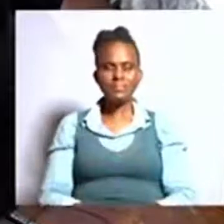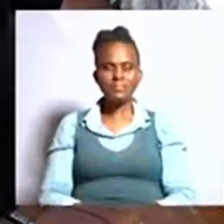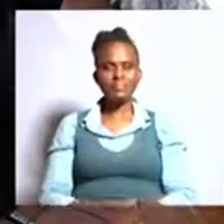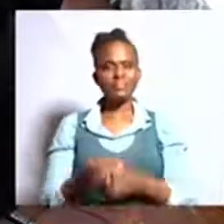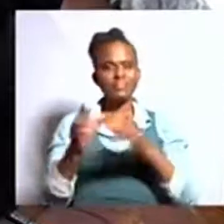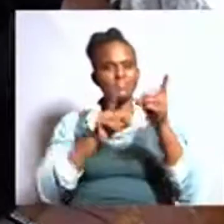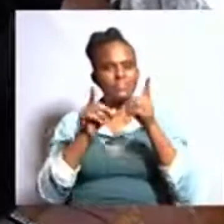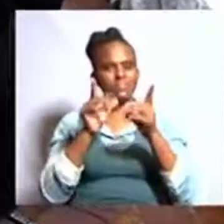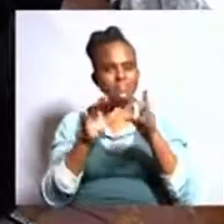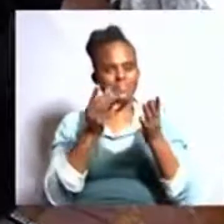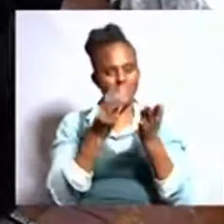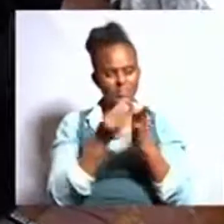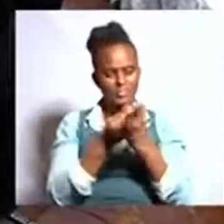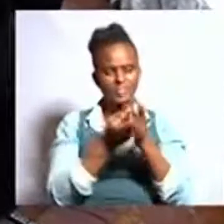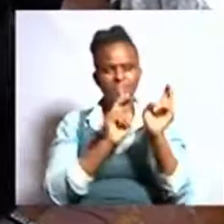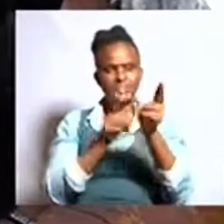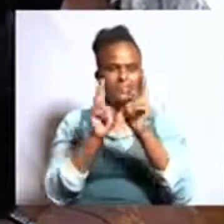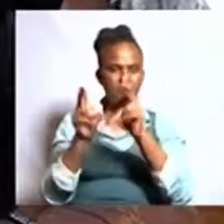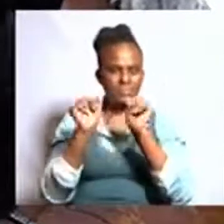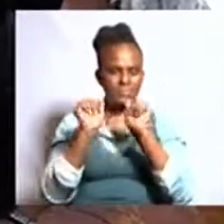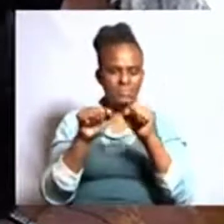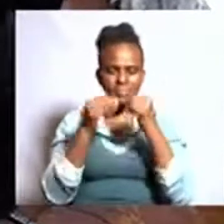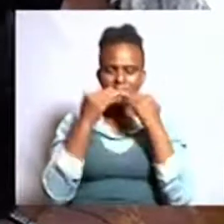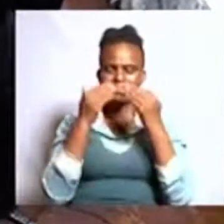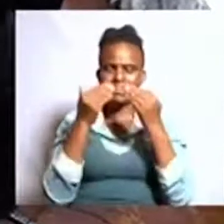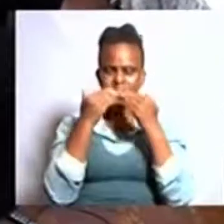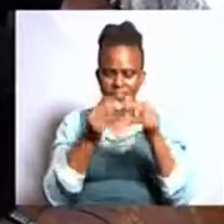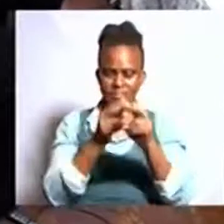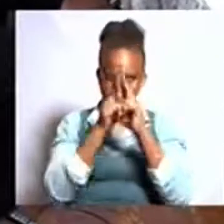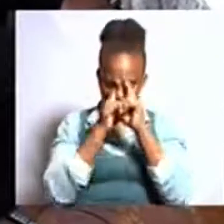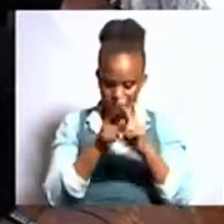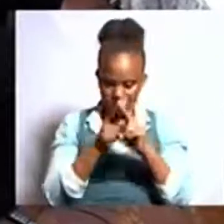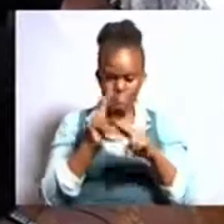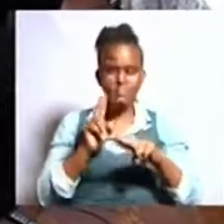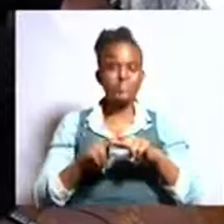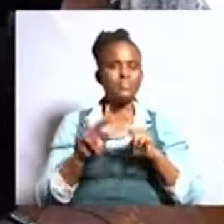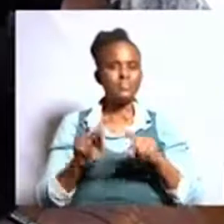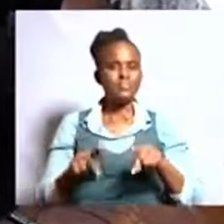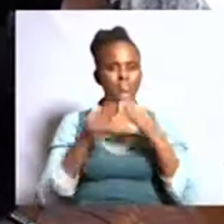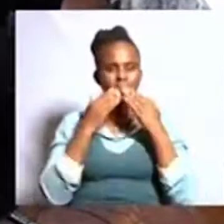Director of Finance, you can respond. Thank you, Honorable Chairperson.